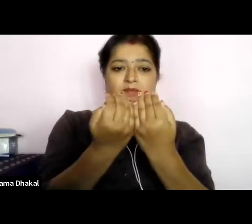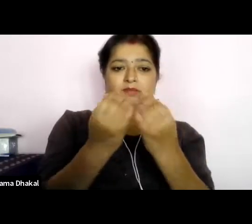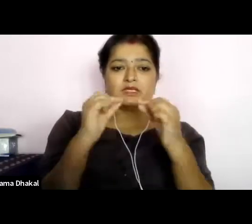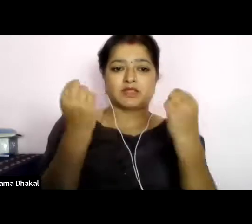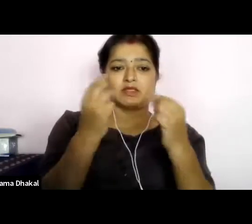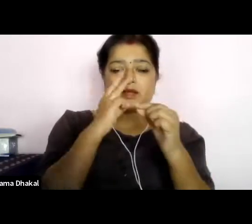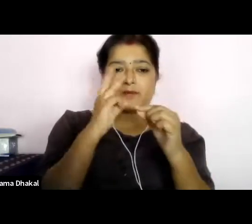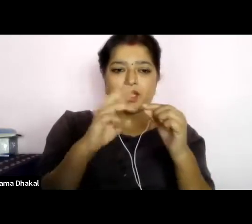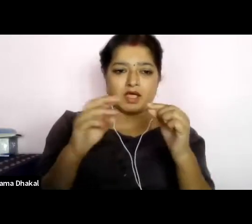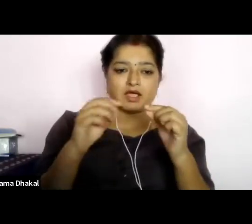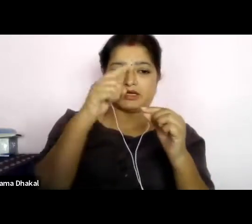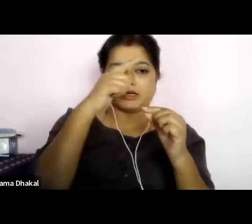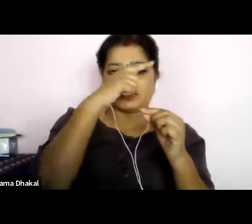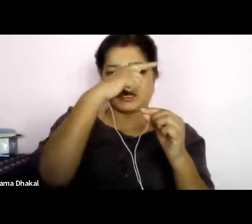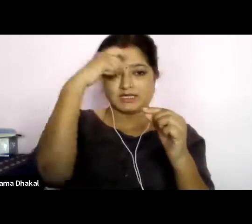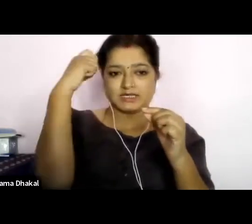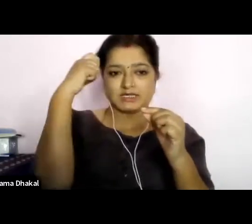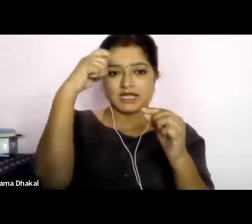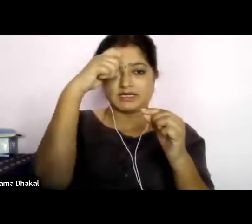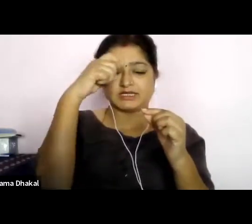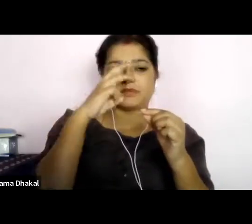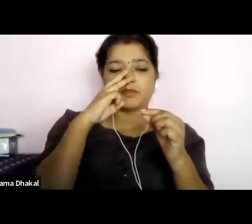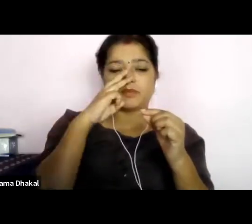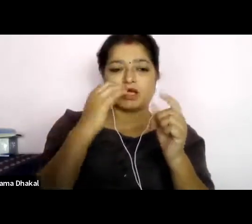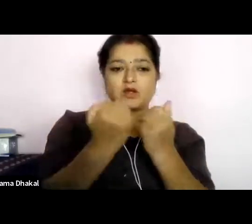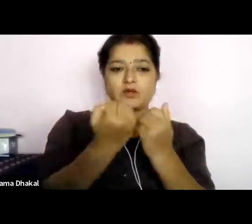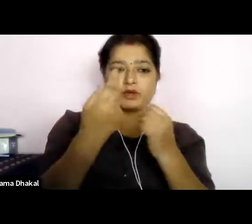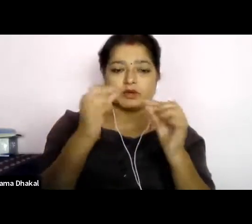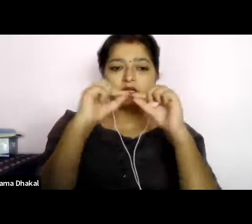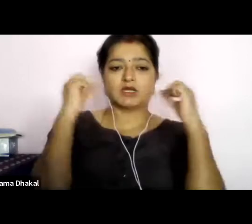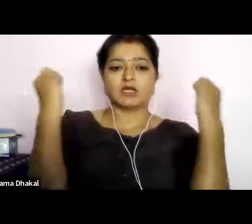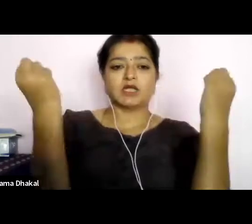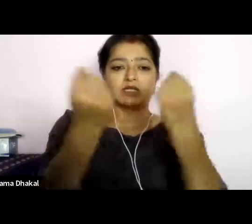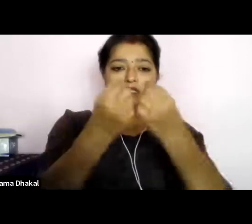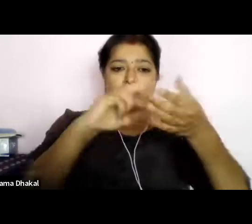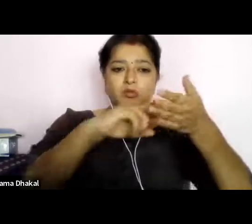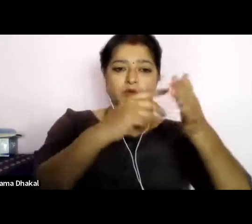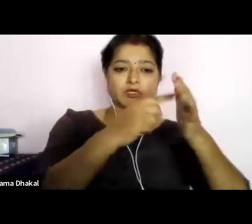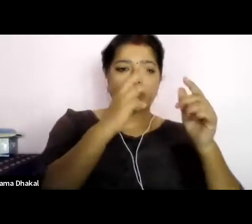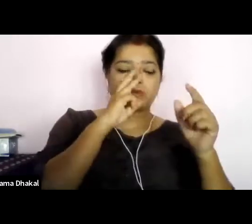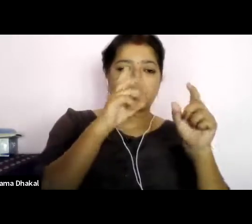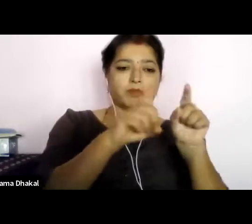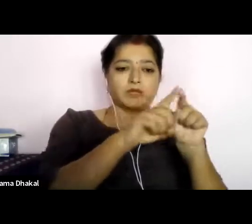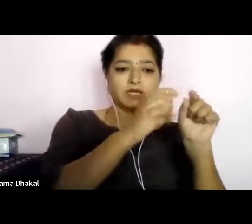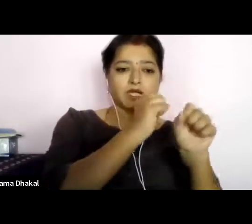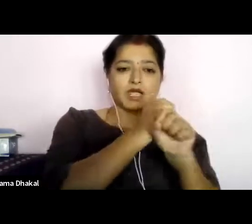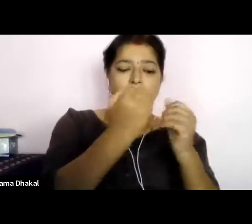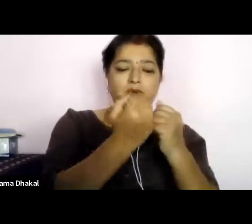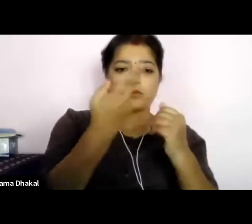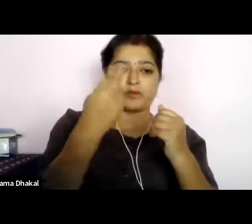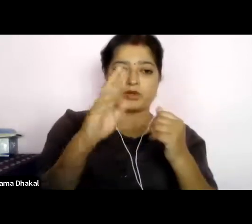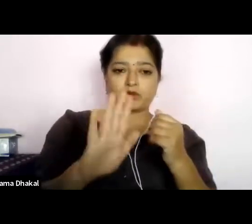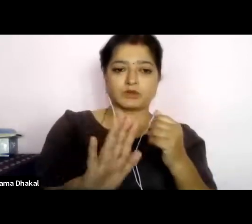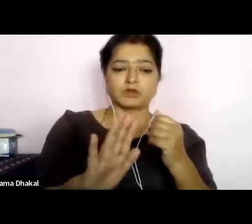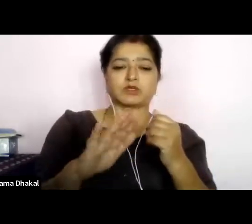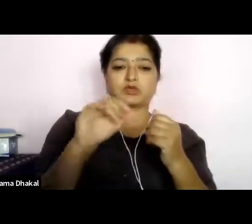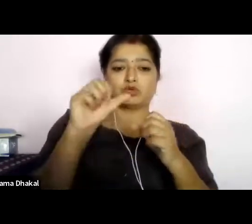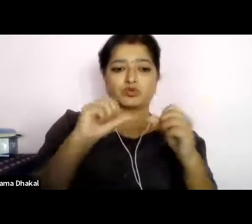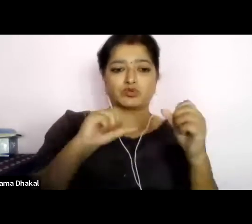which work with vulnerable groups and disaster risk, finance, and insurance. And Ms. Alexander is the